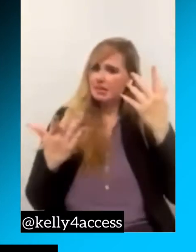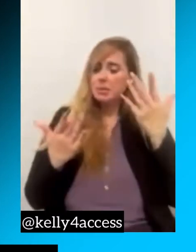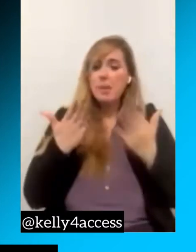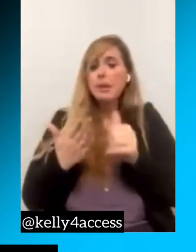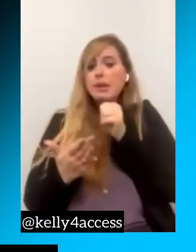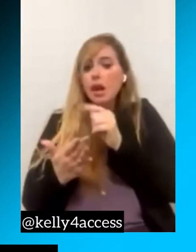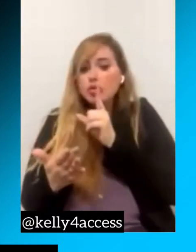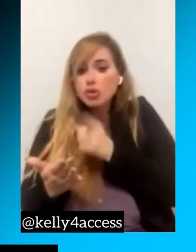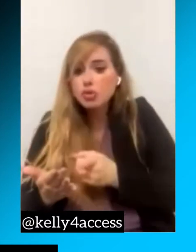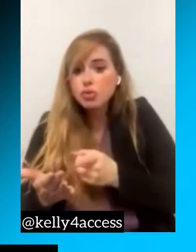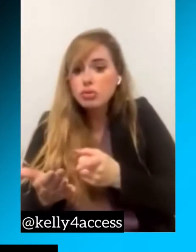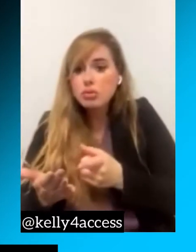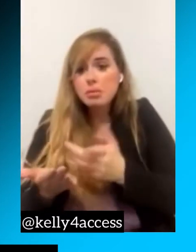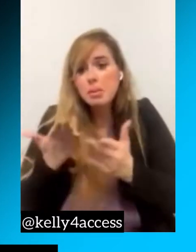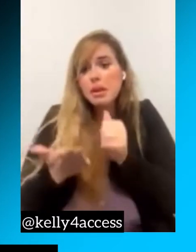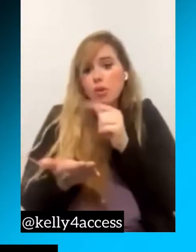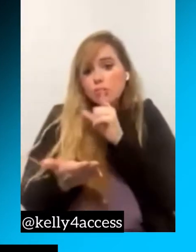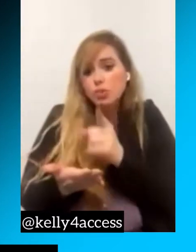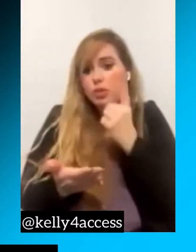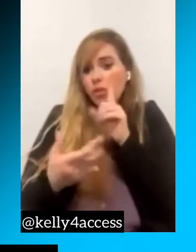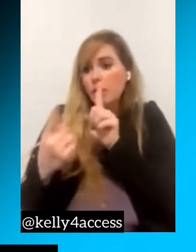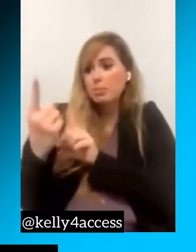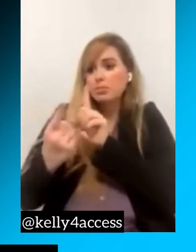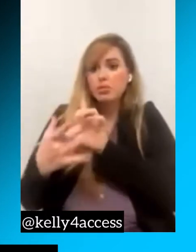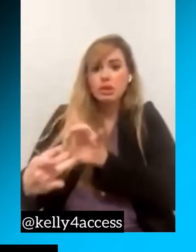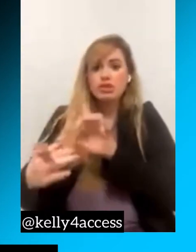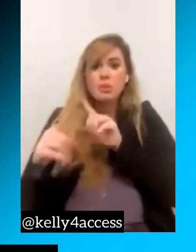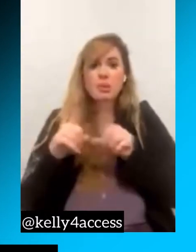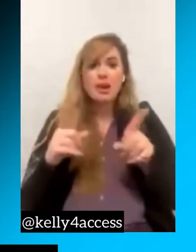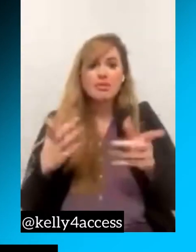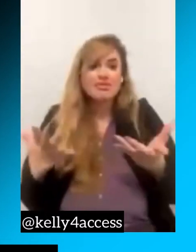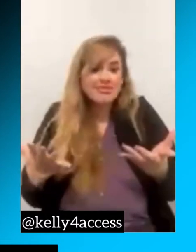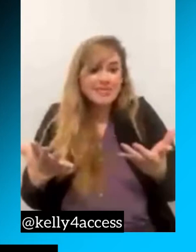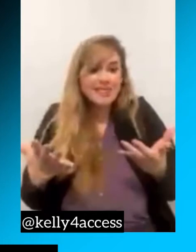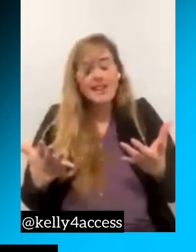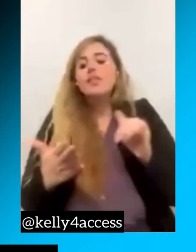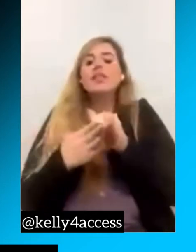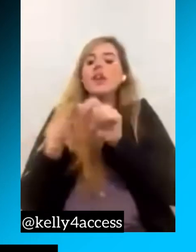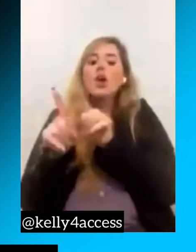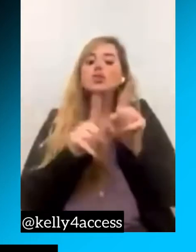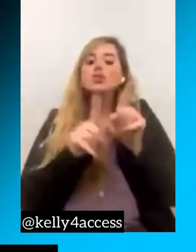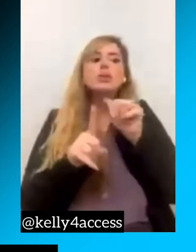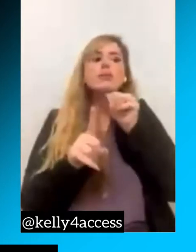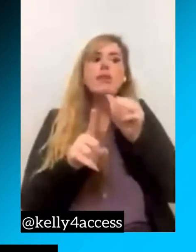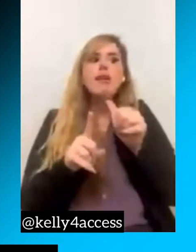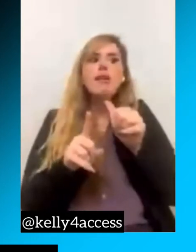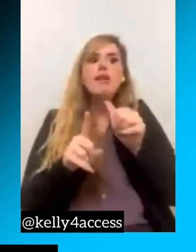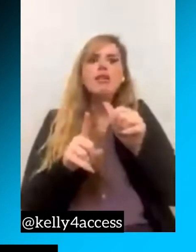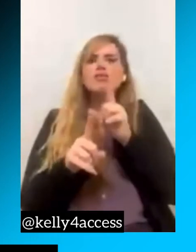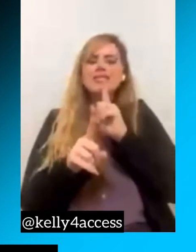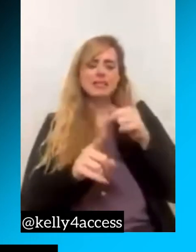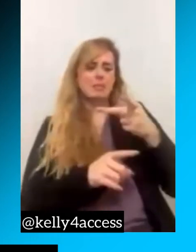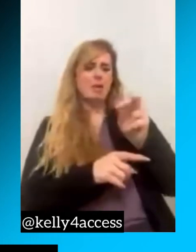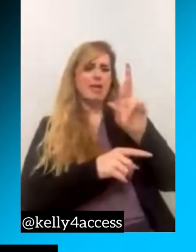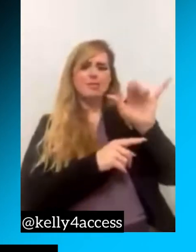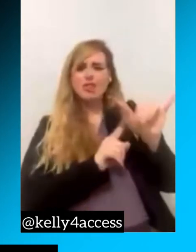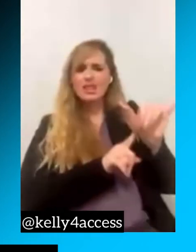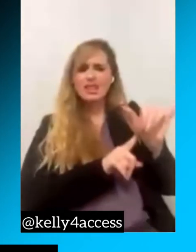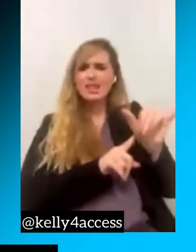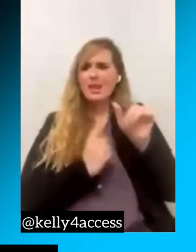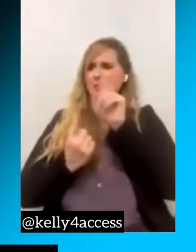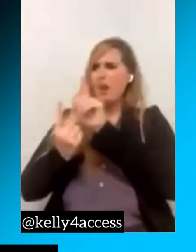relationship, but it also has no reflection on a polyamorous relationship. It may not yeah, be that way at definitely.